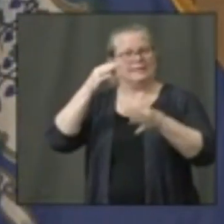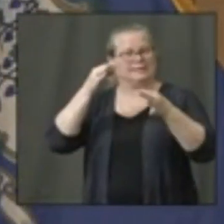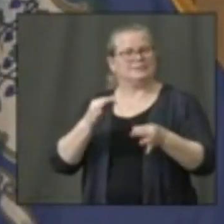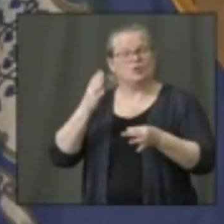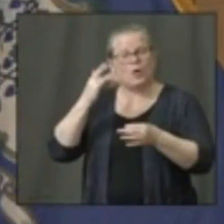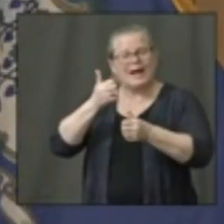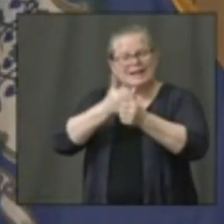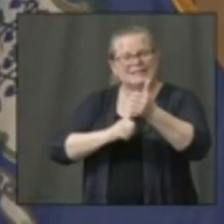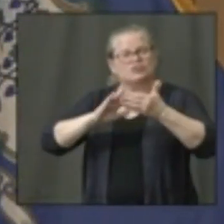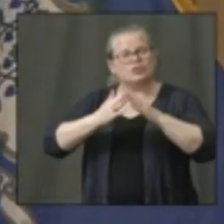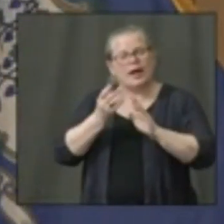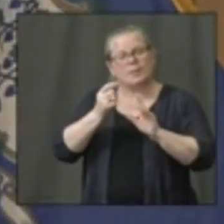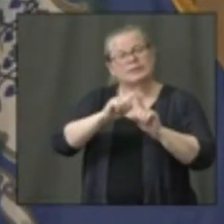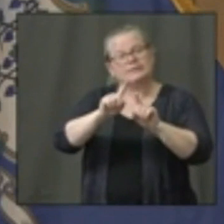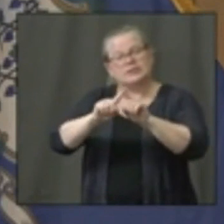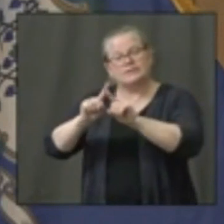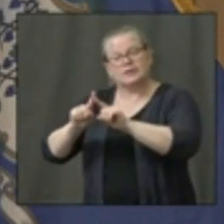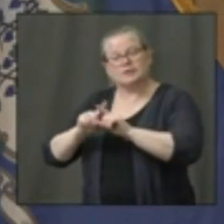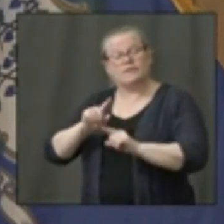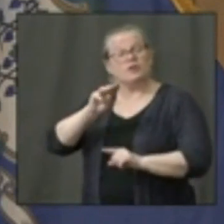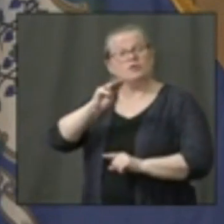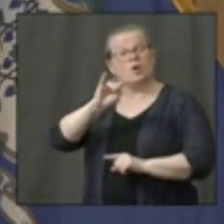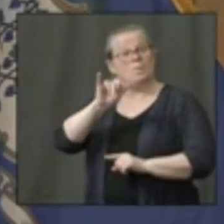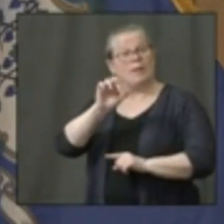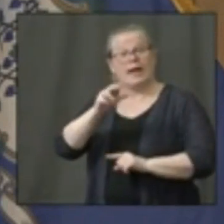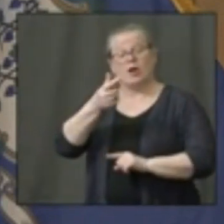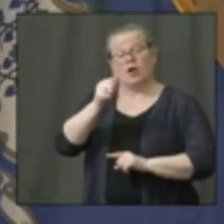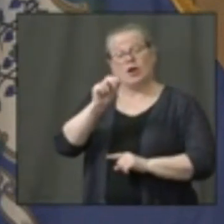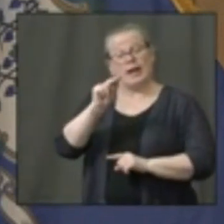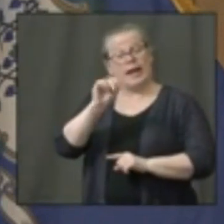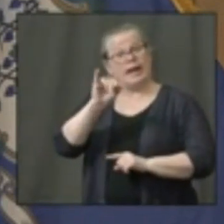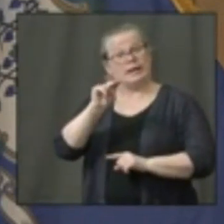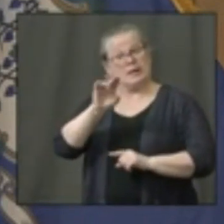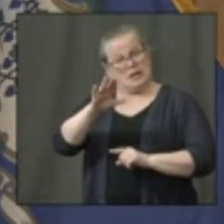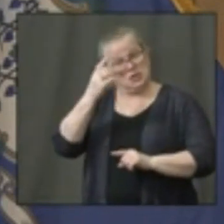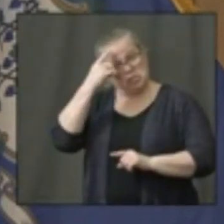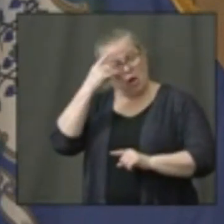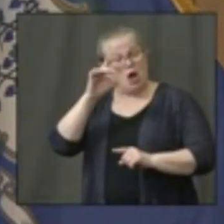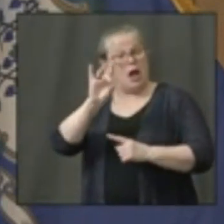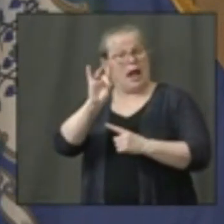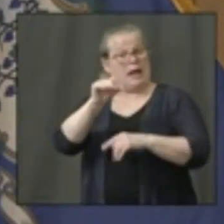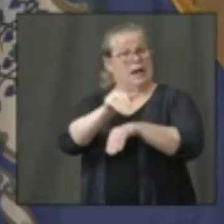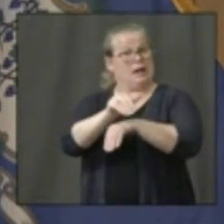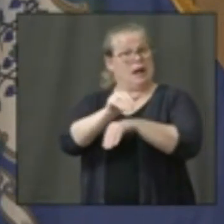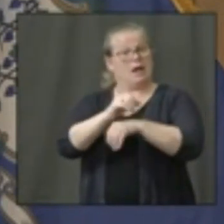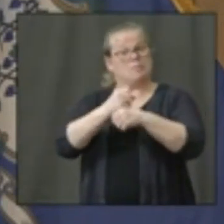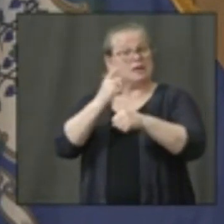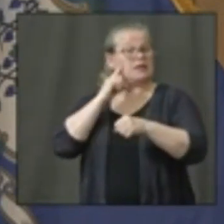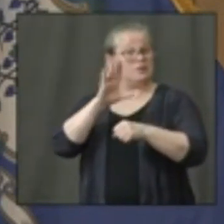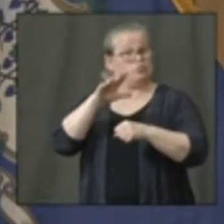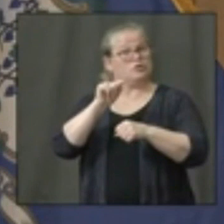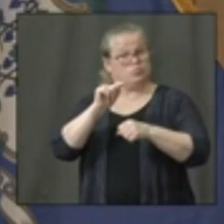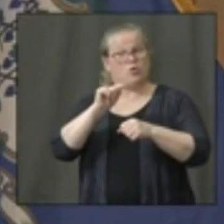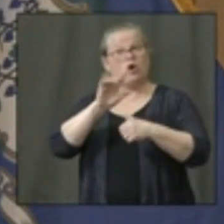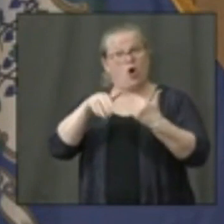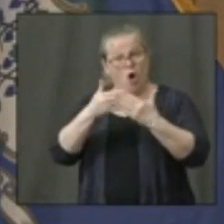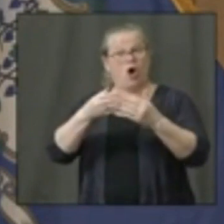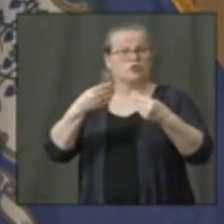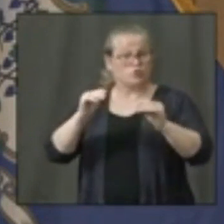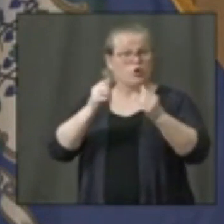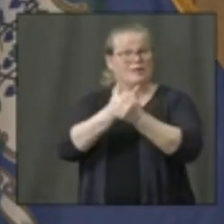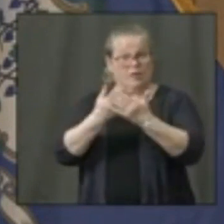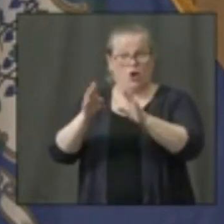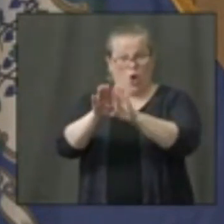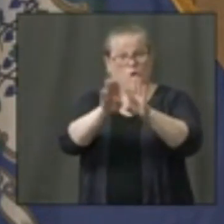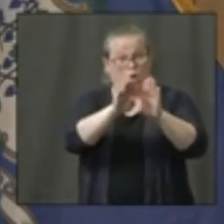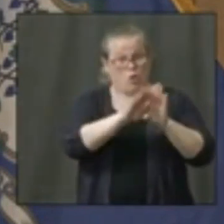little bit different there, so I respect Mayor Ganim's thought that an 8 p.m. curfew makes sense for Bridgeport. What makes sense for Bridgeport may not